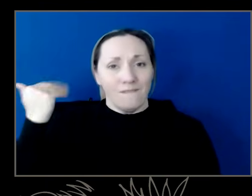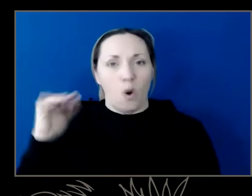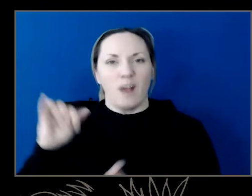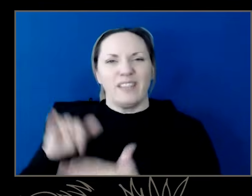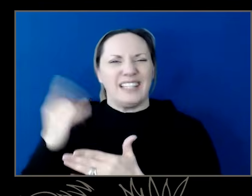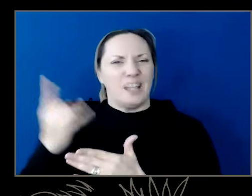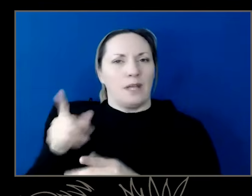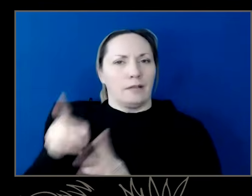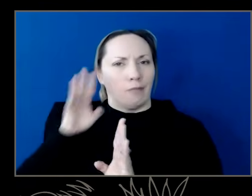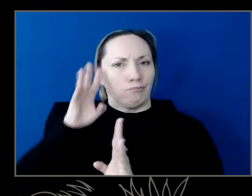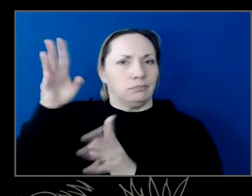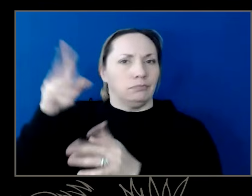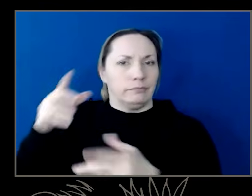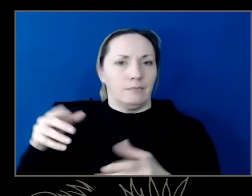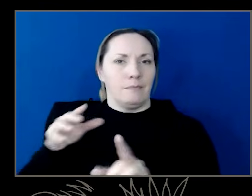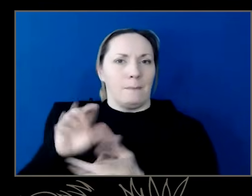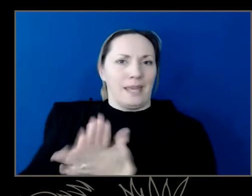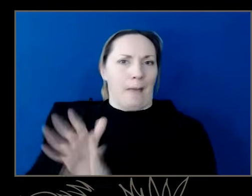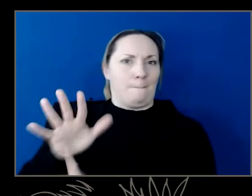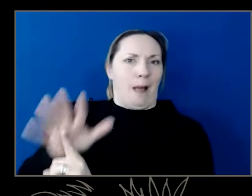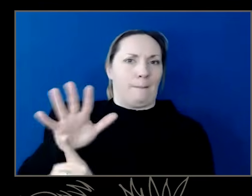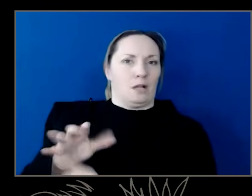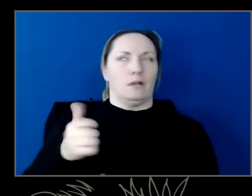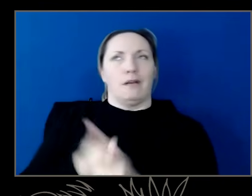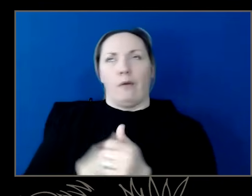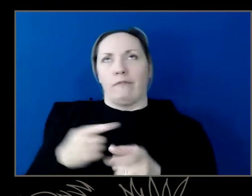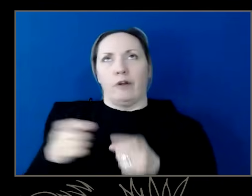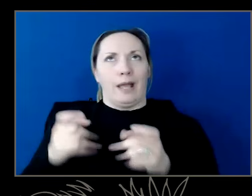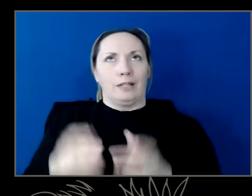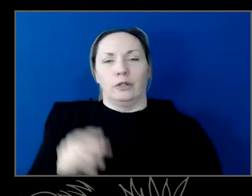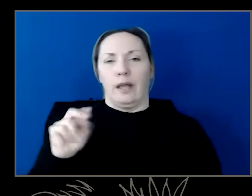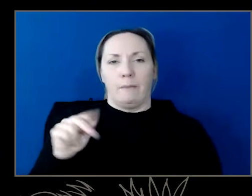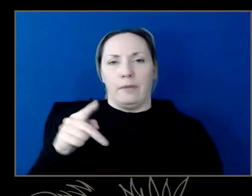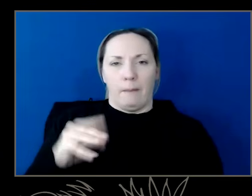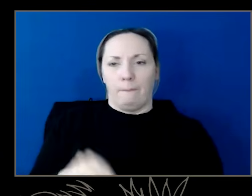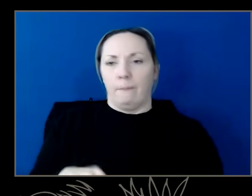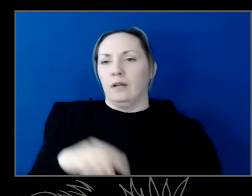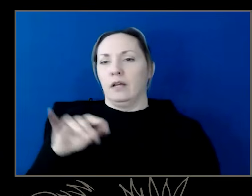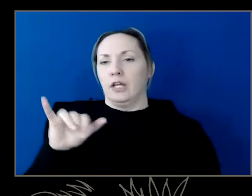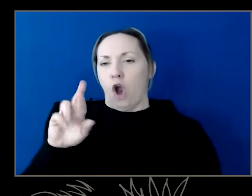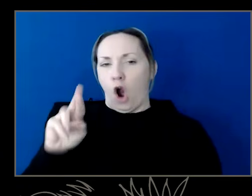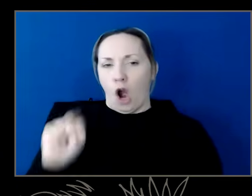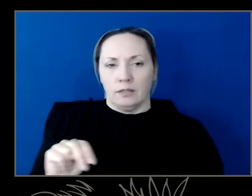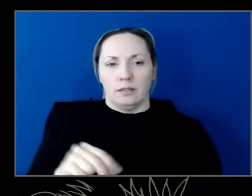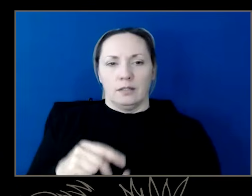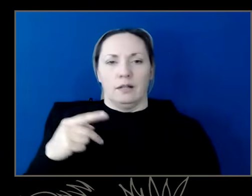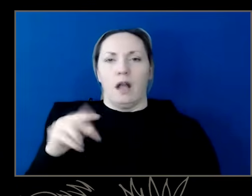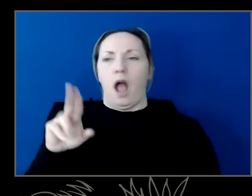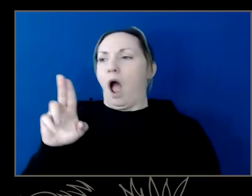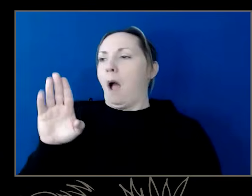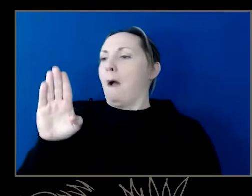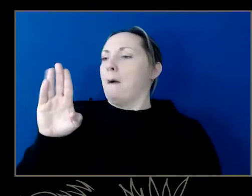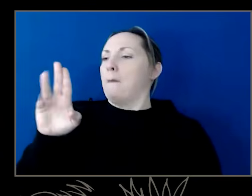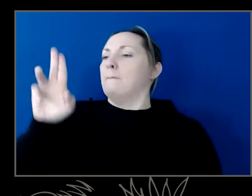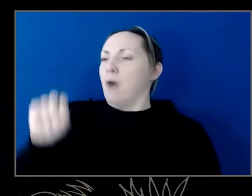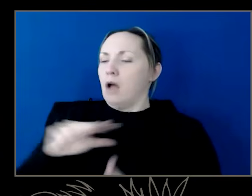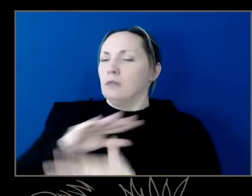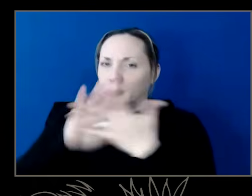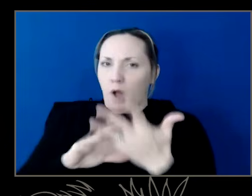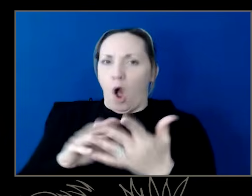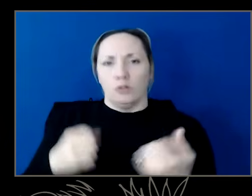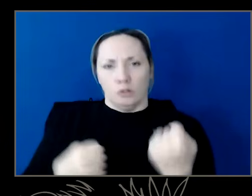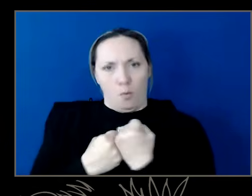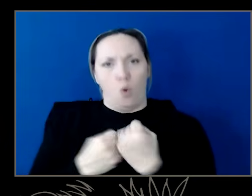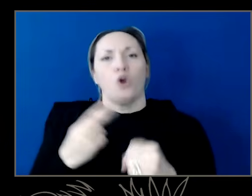popularized. And then now every package manager from NPM, Yarn, PNPM, Bun, all support using